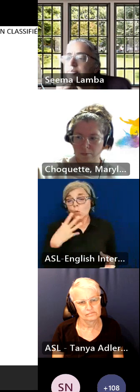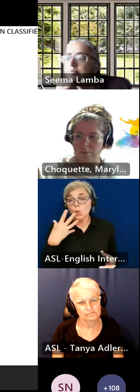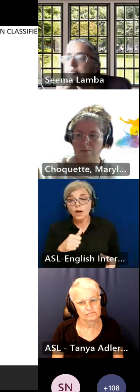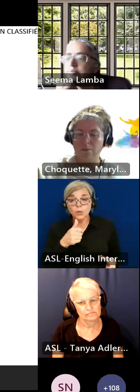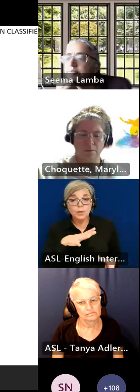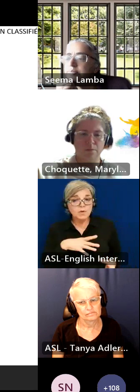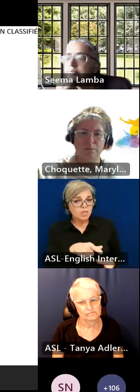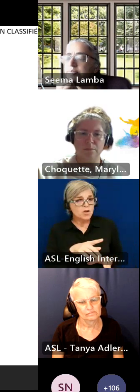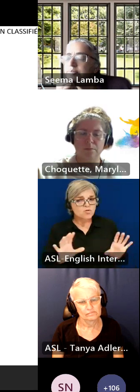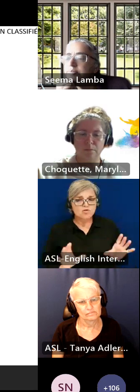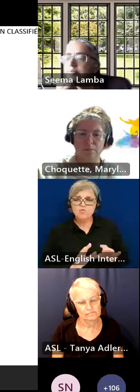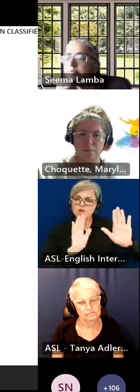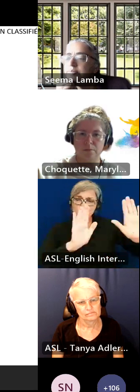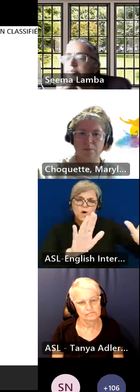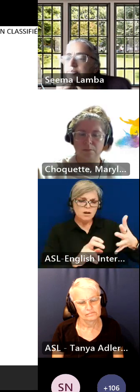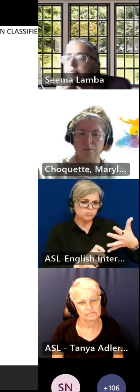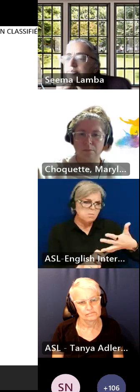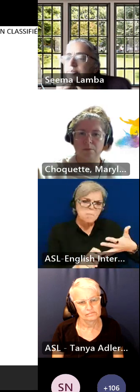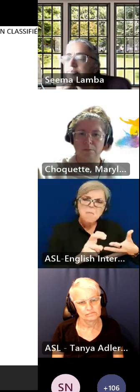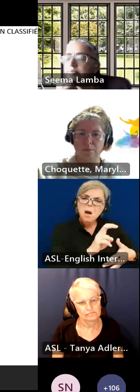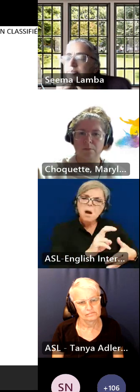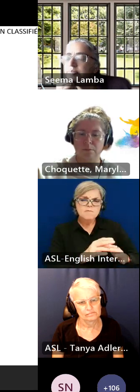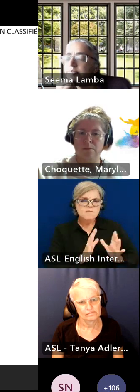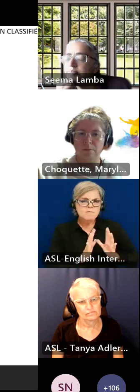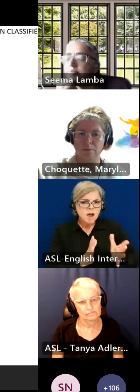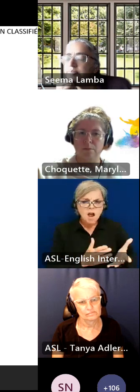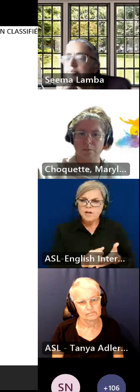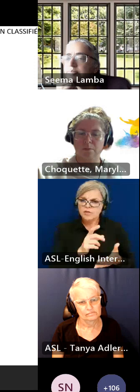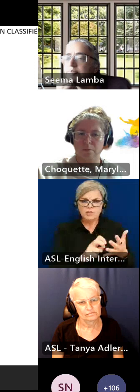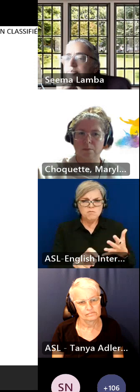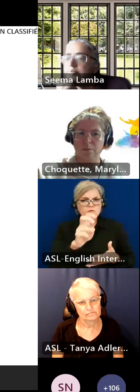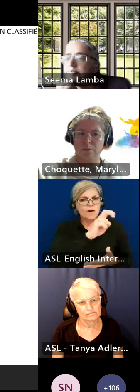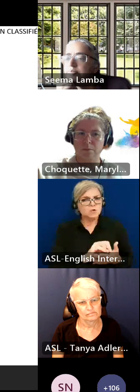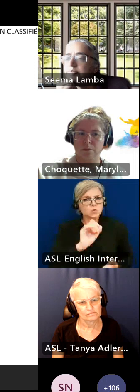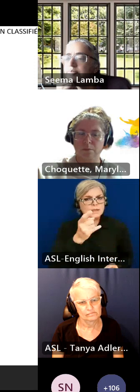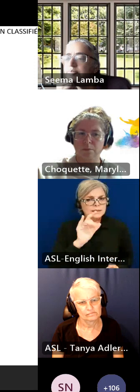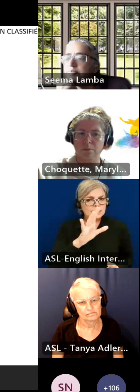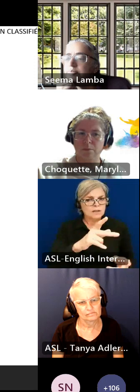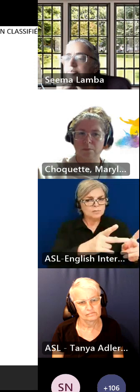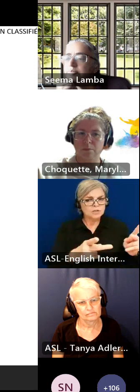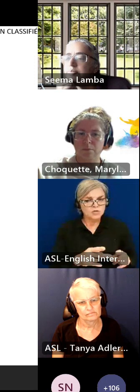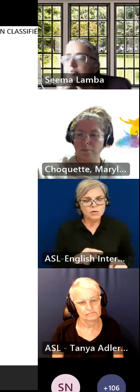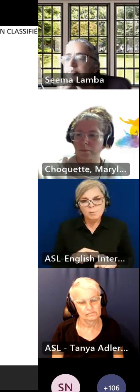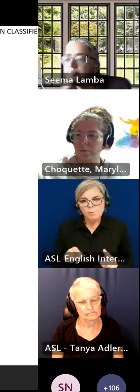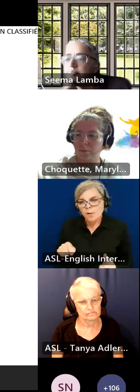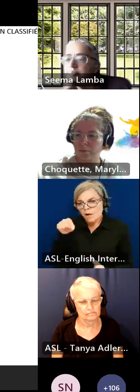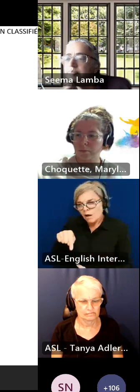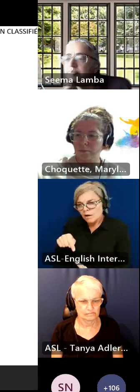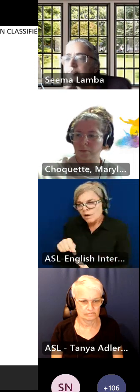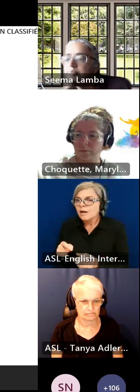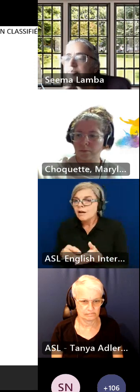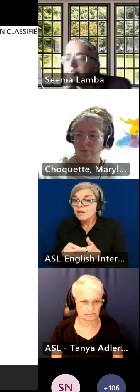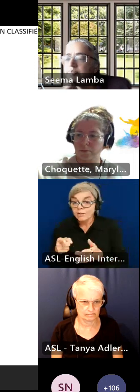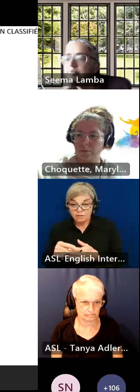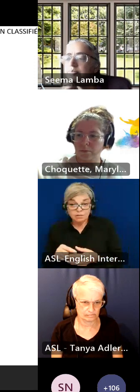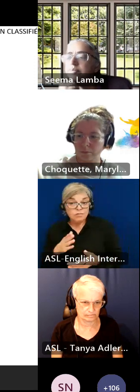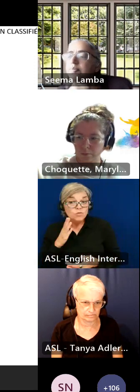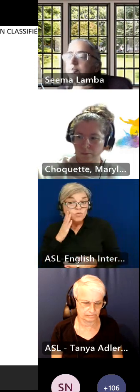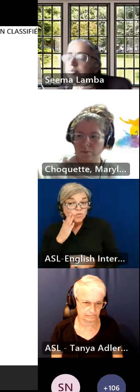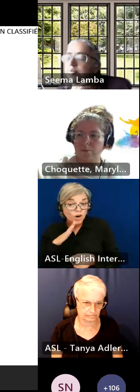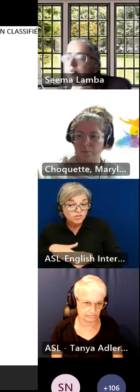facts that are in an executive position, right? So sometimes those numbers, they hide a lot of truth behind them,